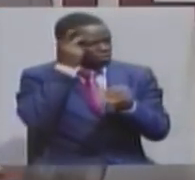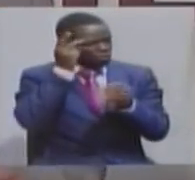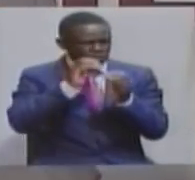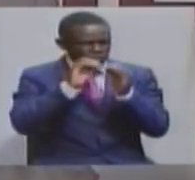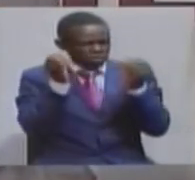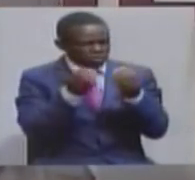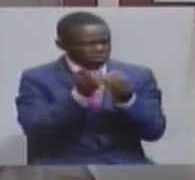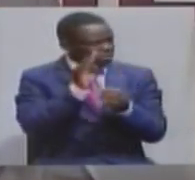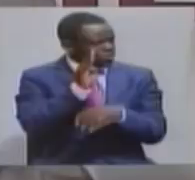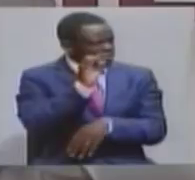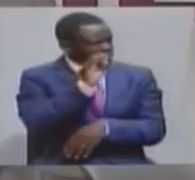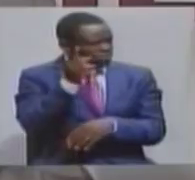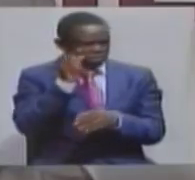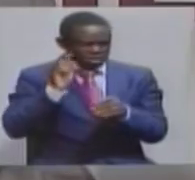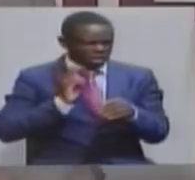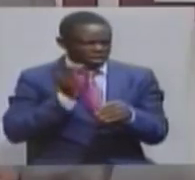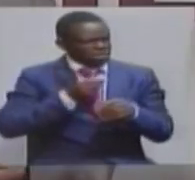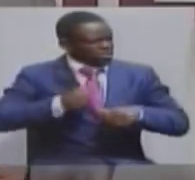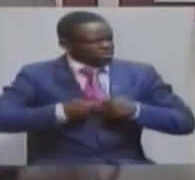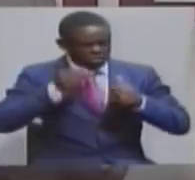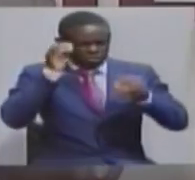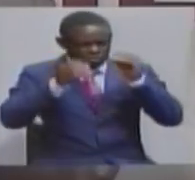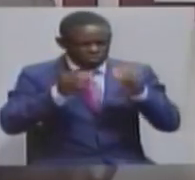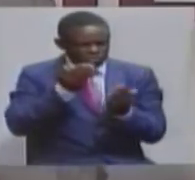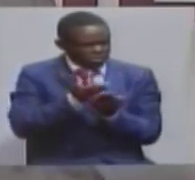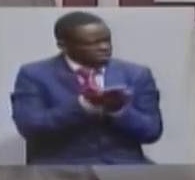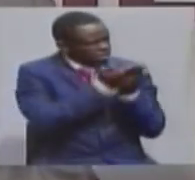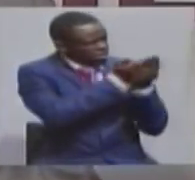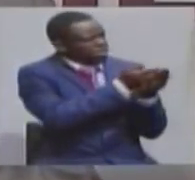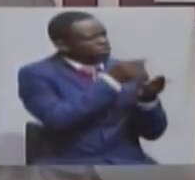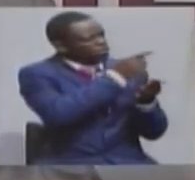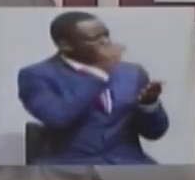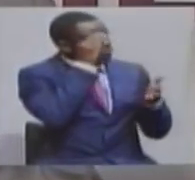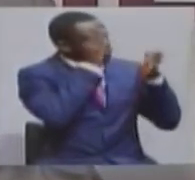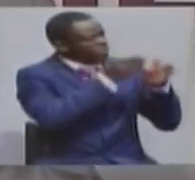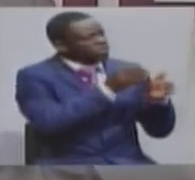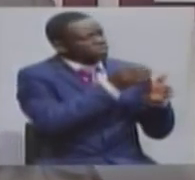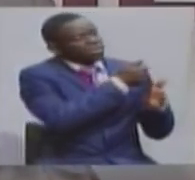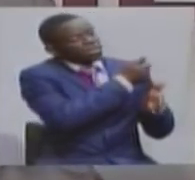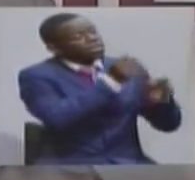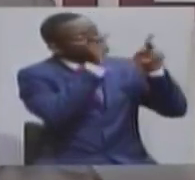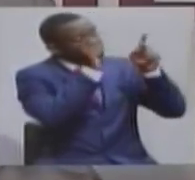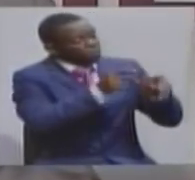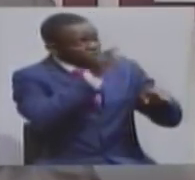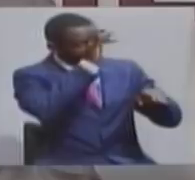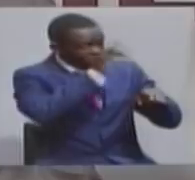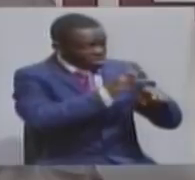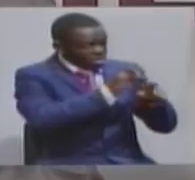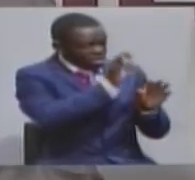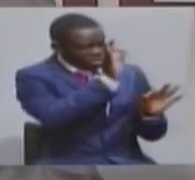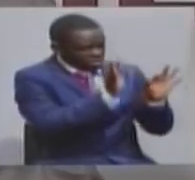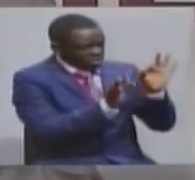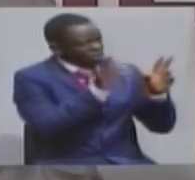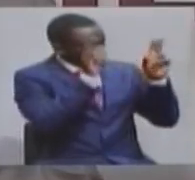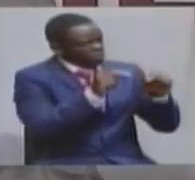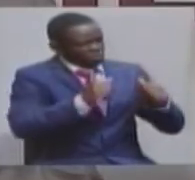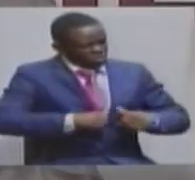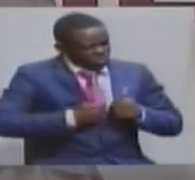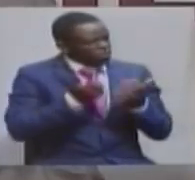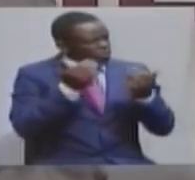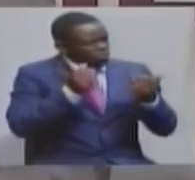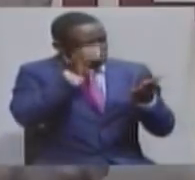anyone to change what we've written, because this is our desire. And I promised them, I said, all the issues